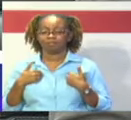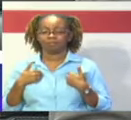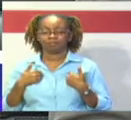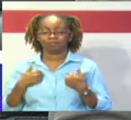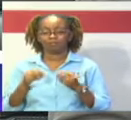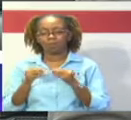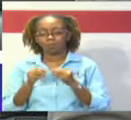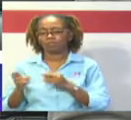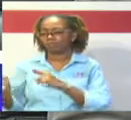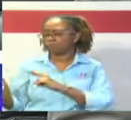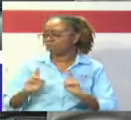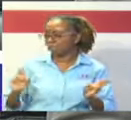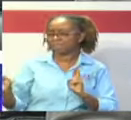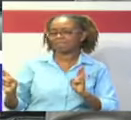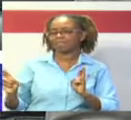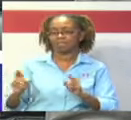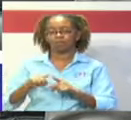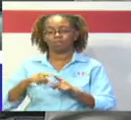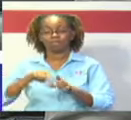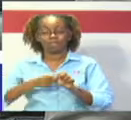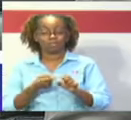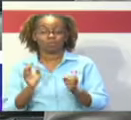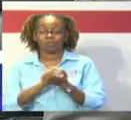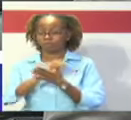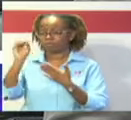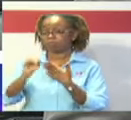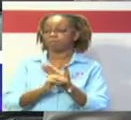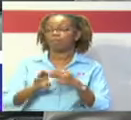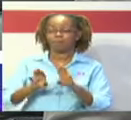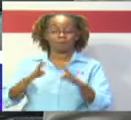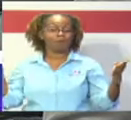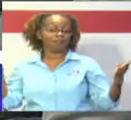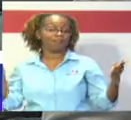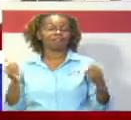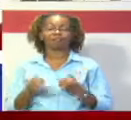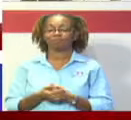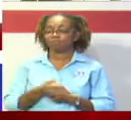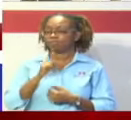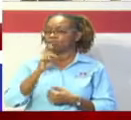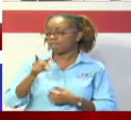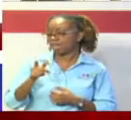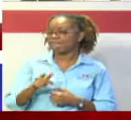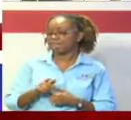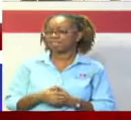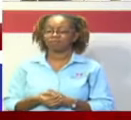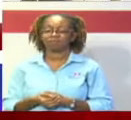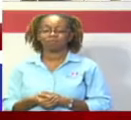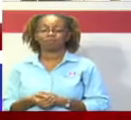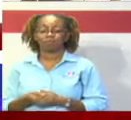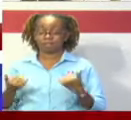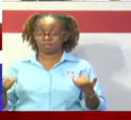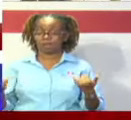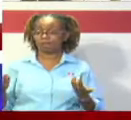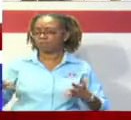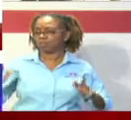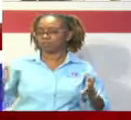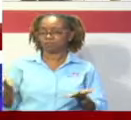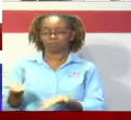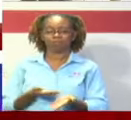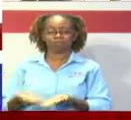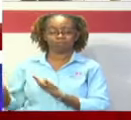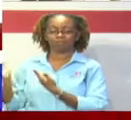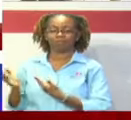start of October. So with that, I'd like to turn you back over to Mr. Alexander. Thank you very much, Dr. Hines. A